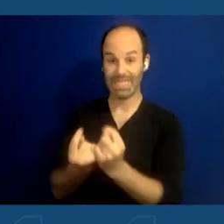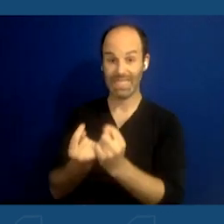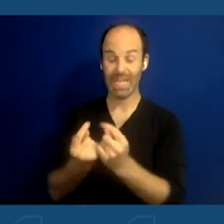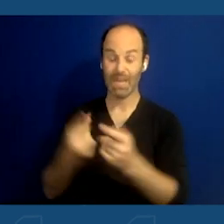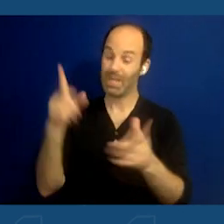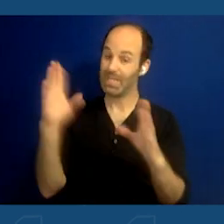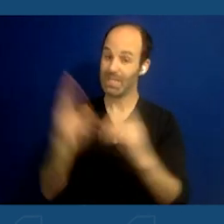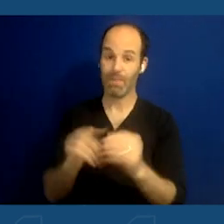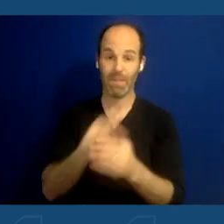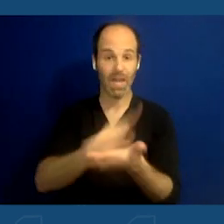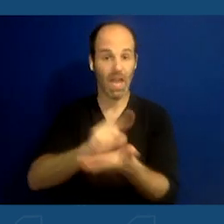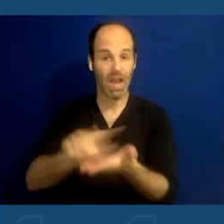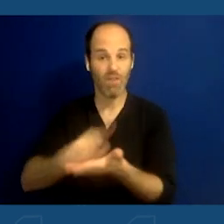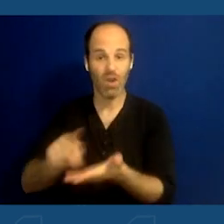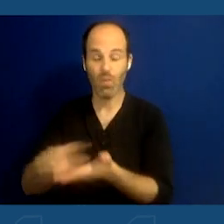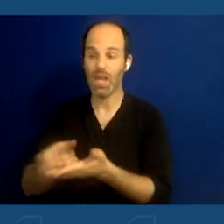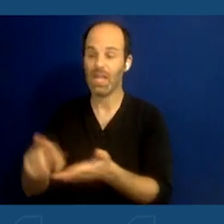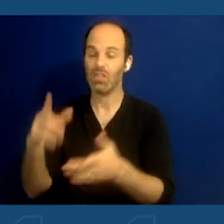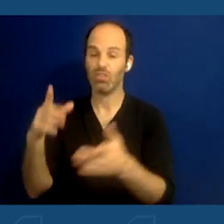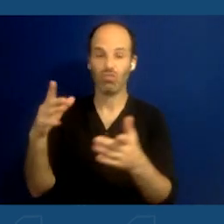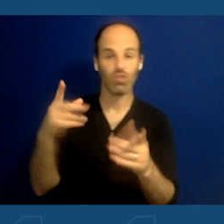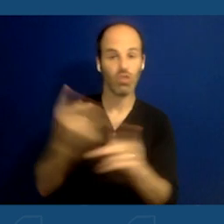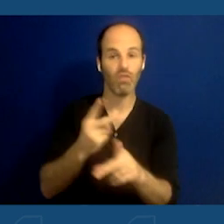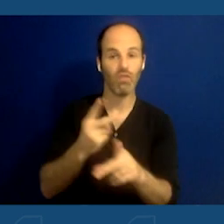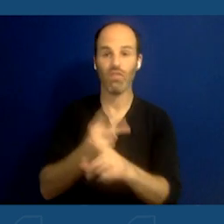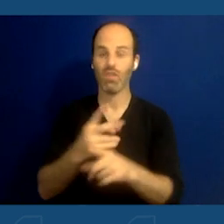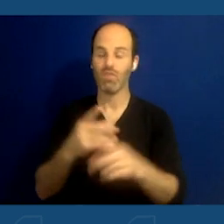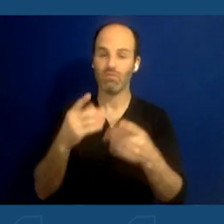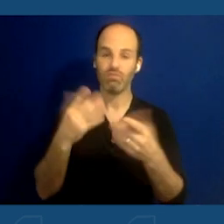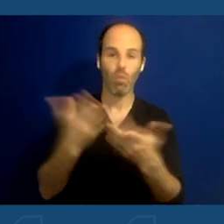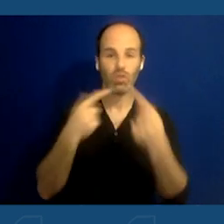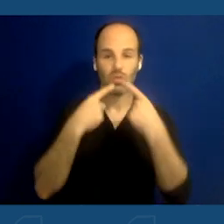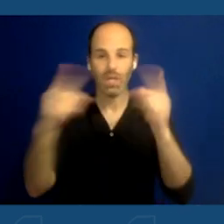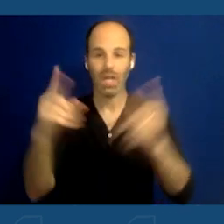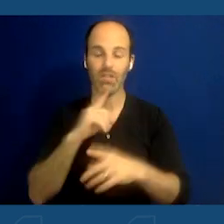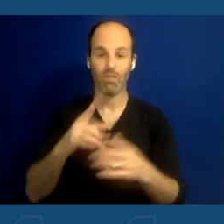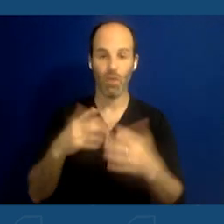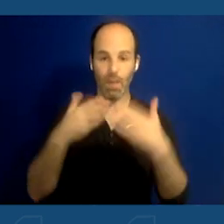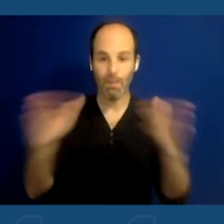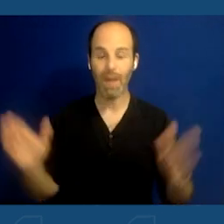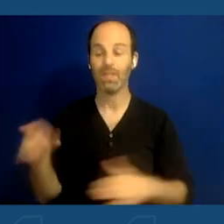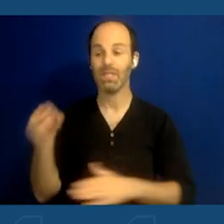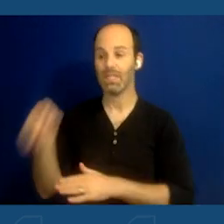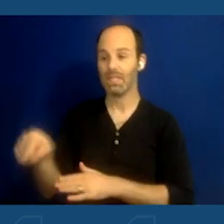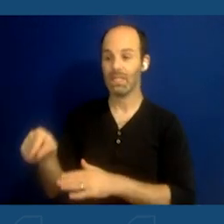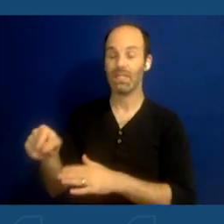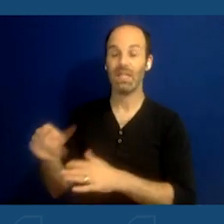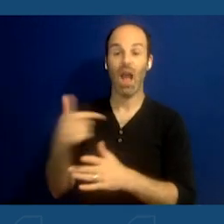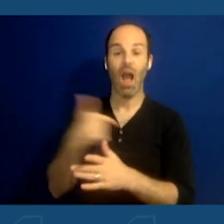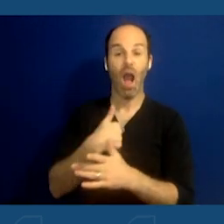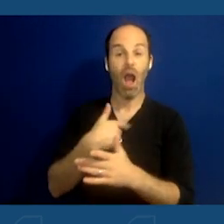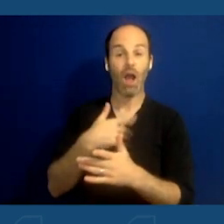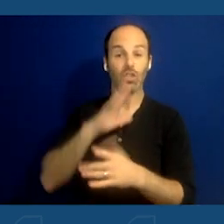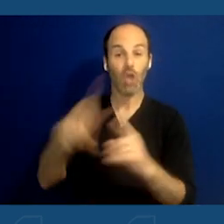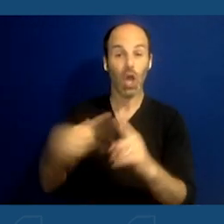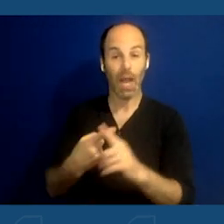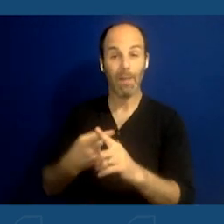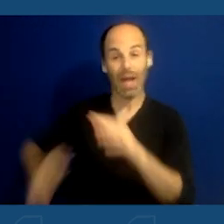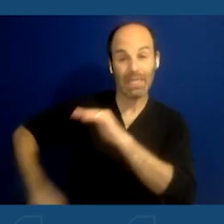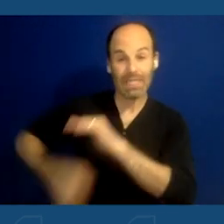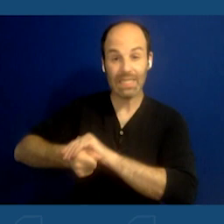public, particularly restricting concealed weapons in sensitive places, how we define those sensitive places, how we make sure that they